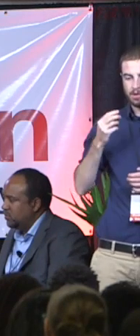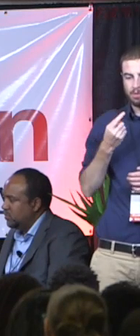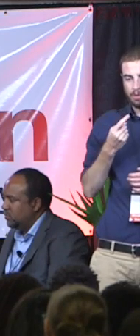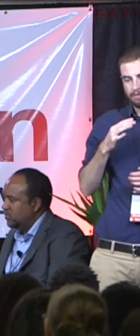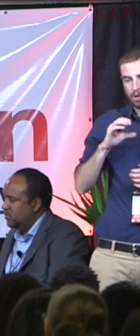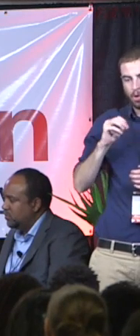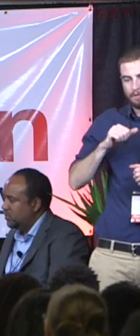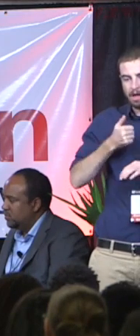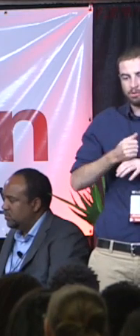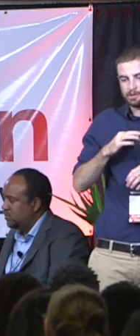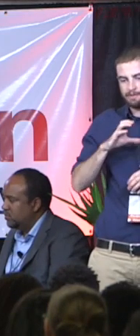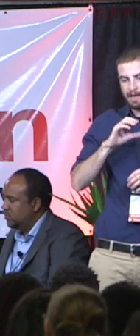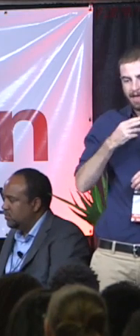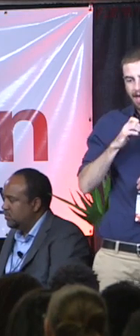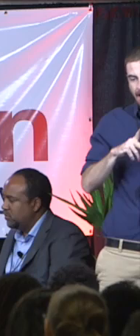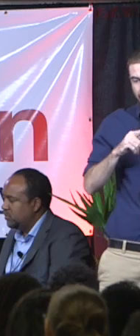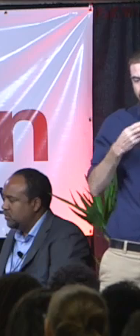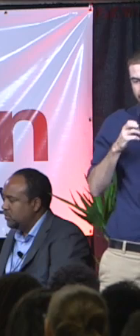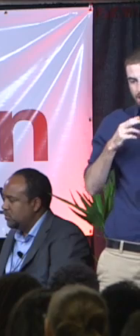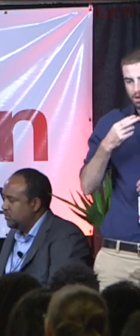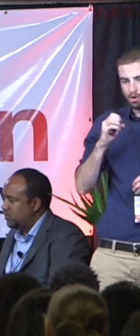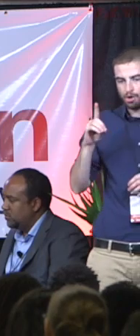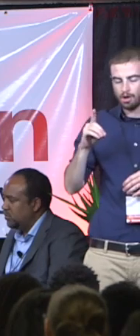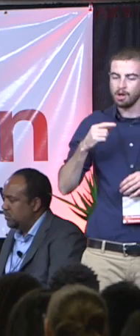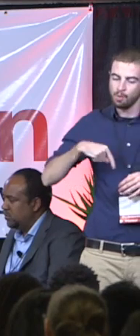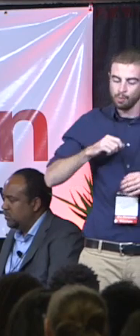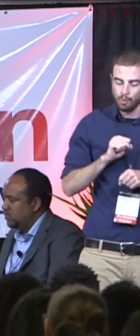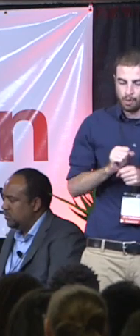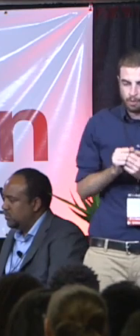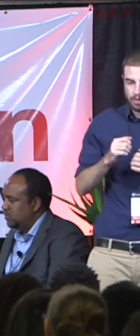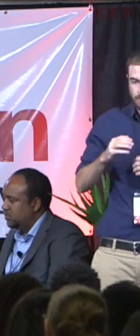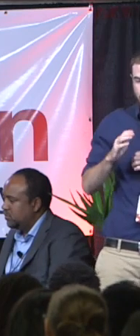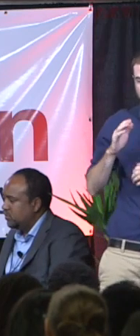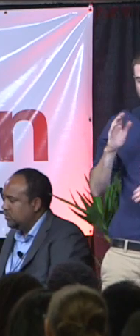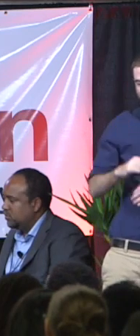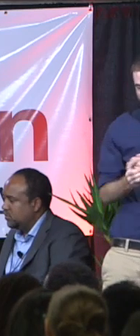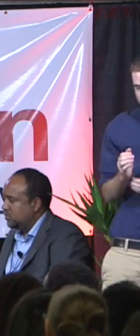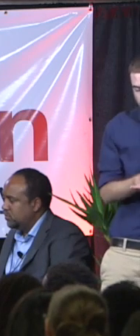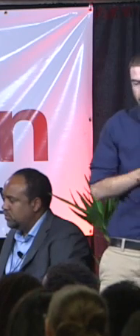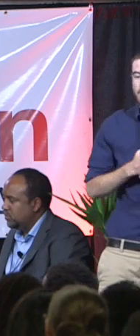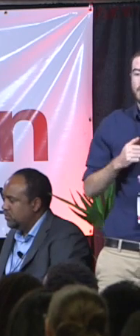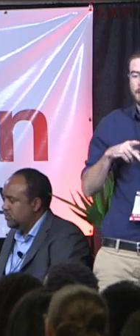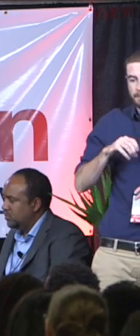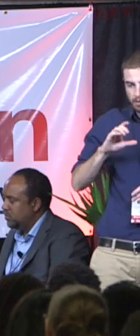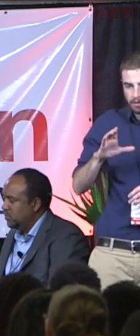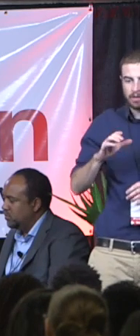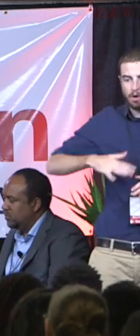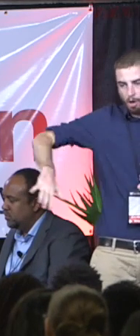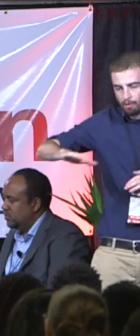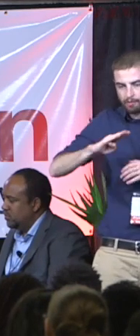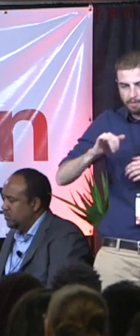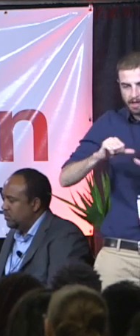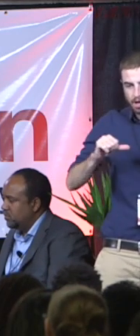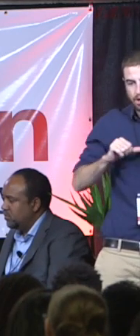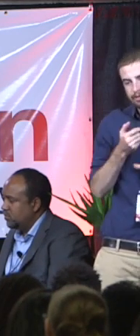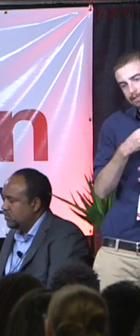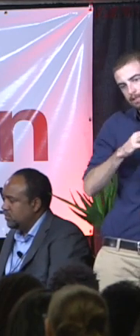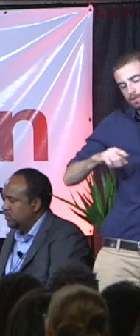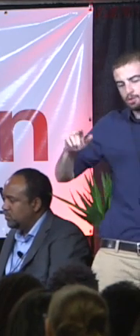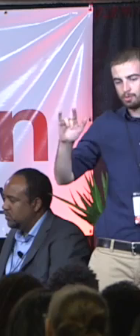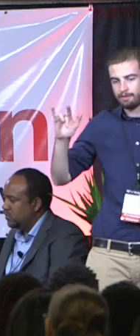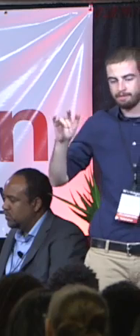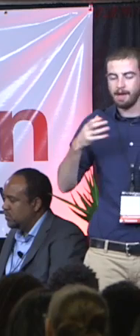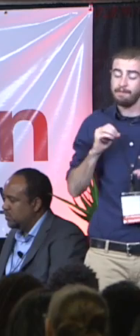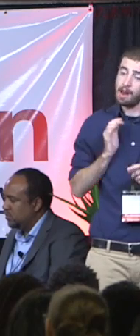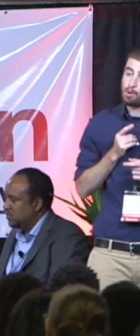Hood. And we're an organization that works with low-income young people of color around the Bay Area, ages 16 to 25.